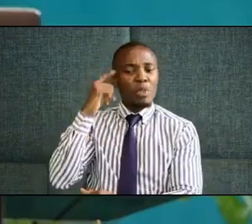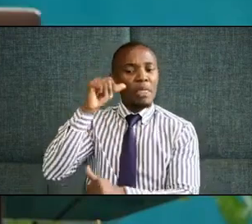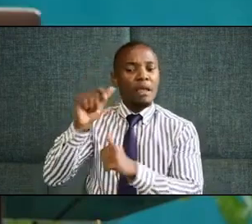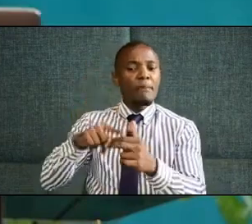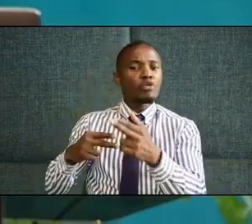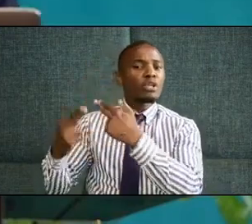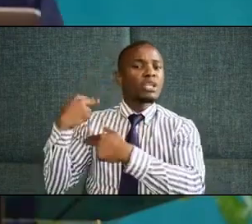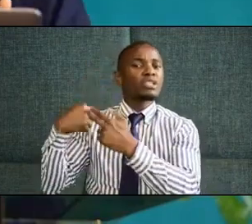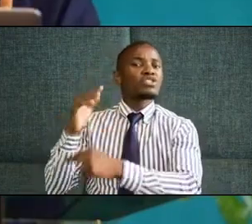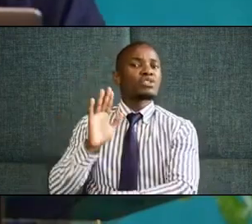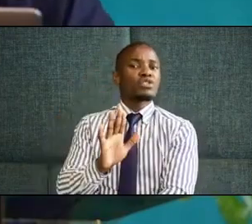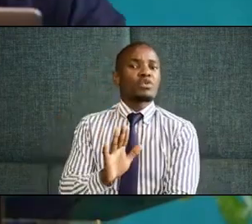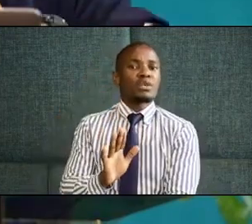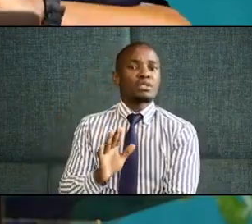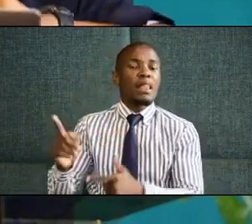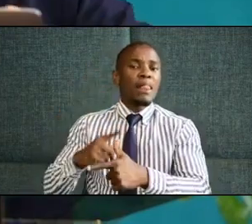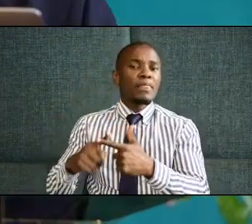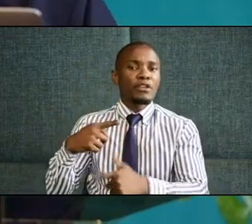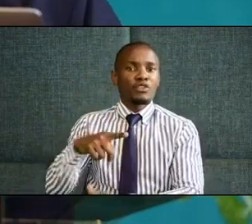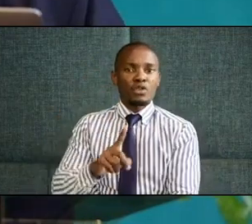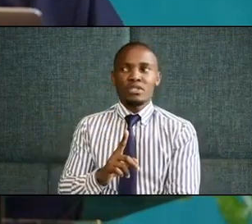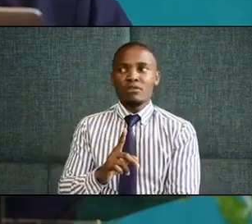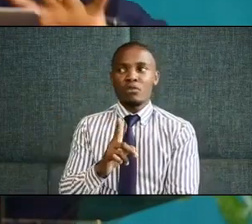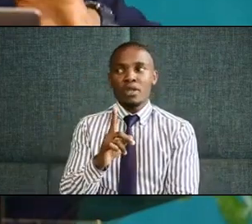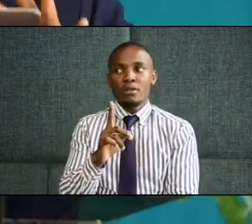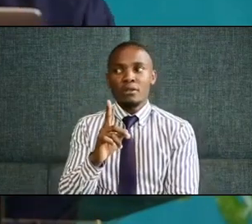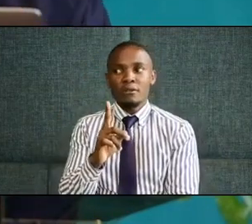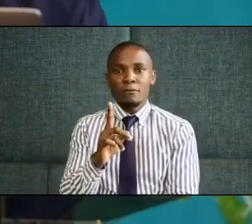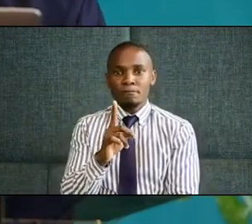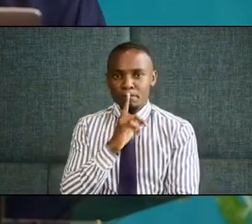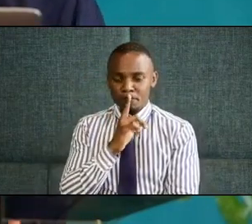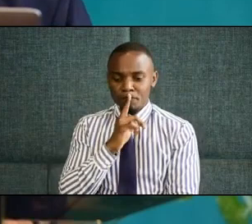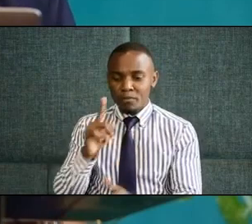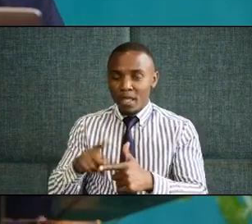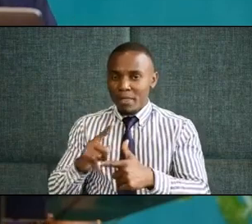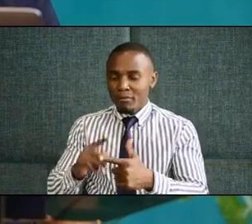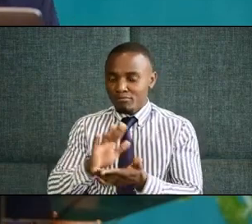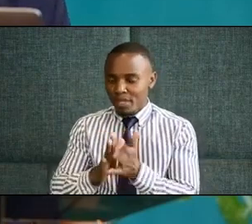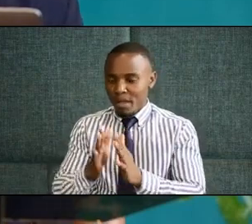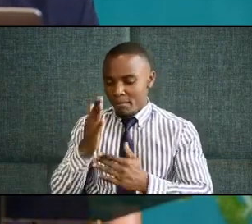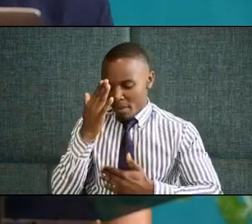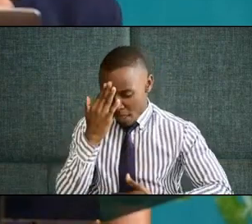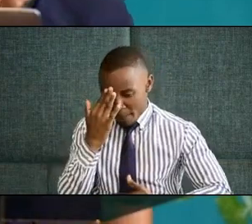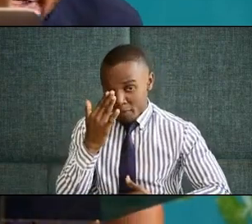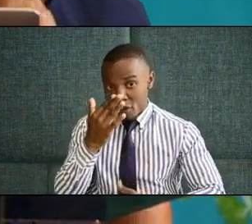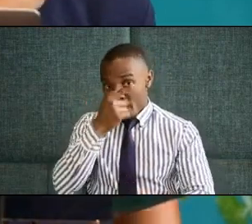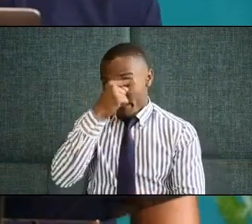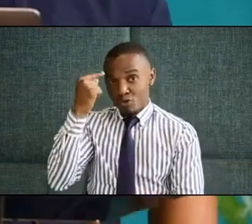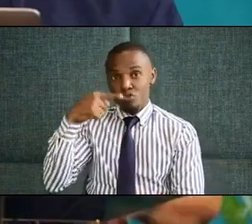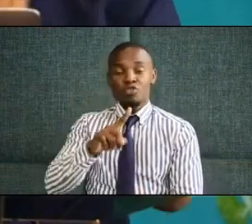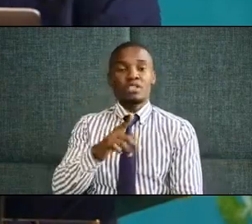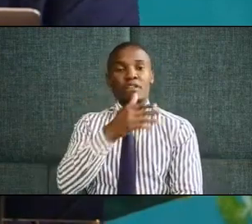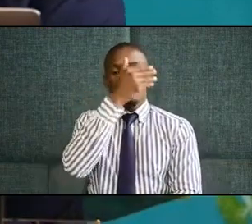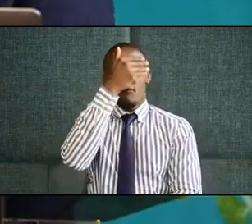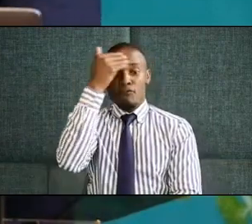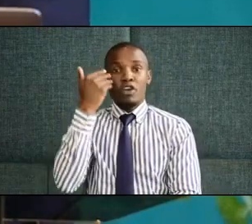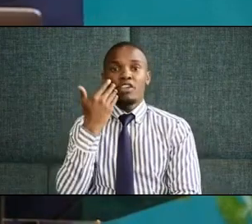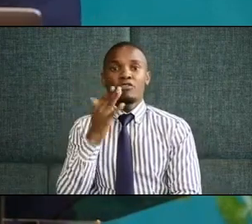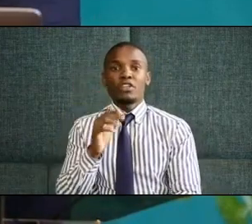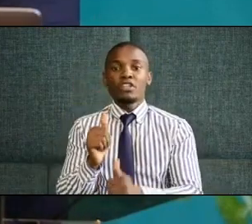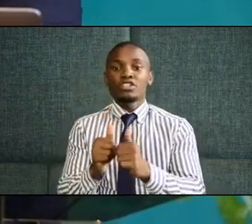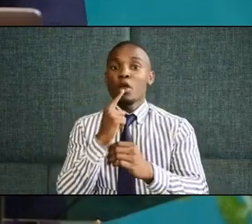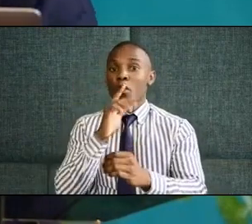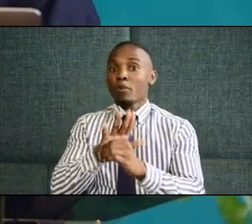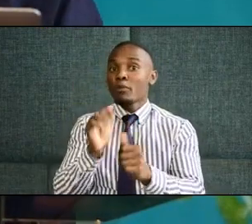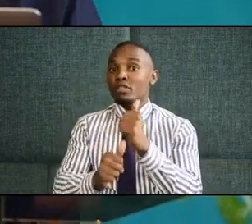came from, you will hush in humility. Listen, you have forgotten the vows you